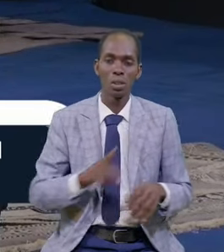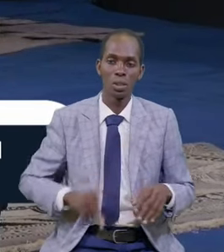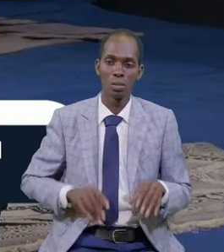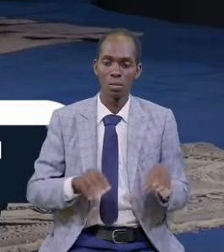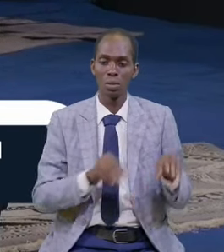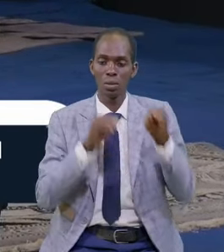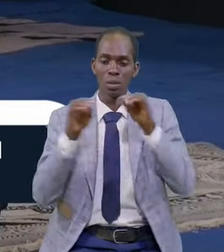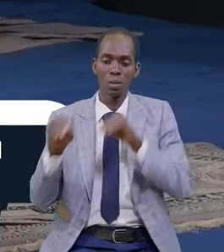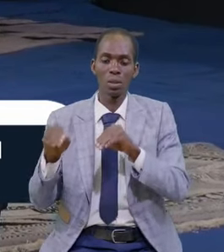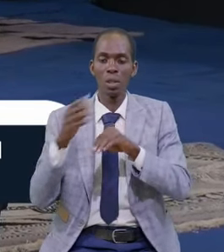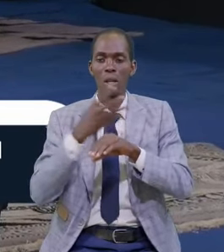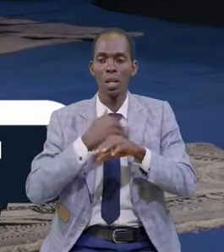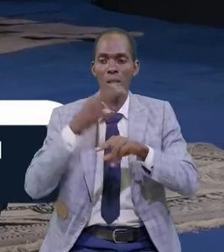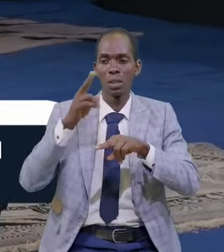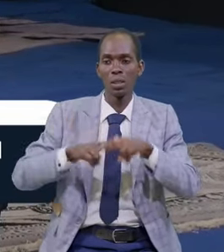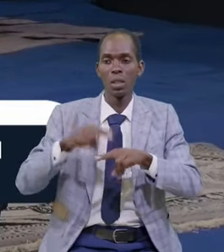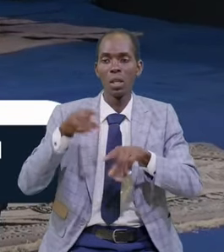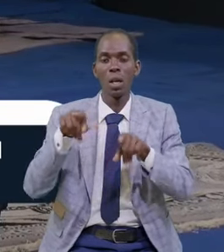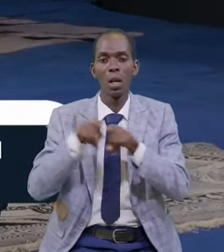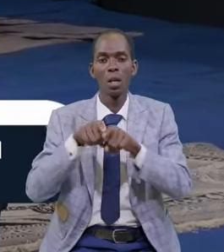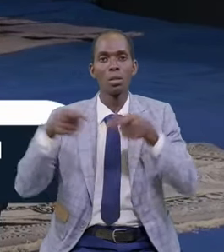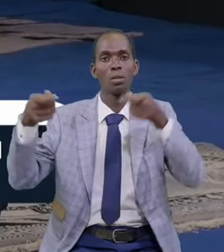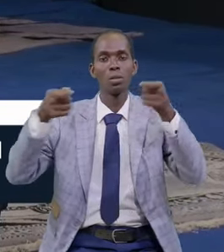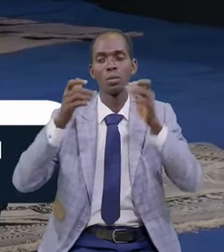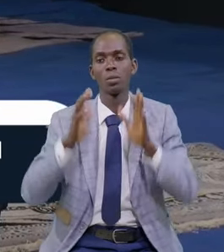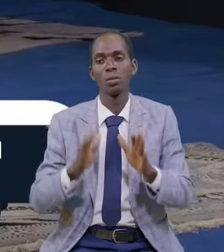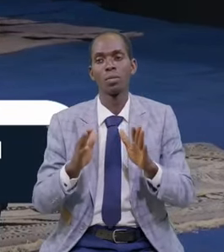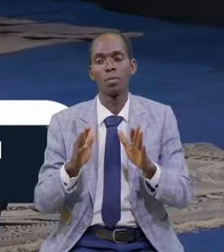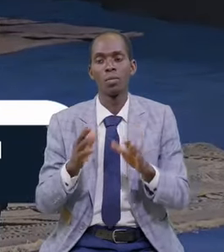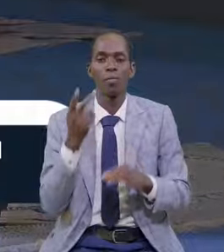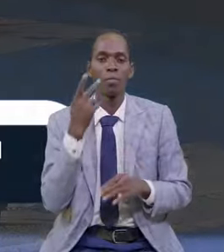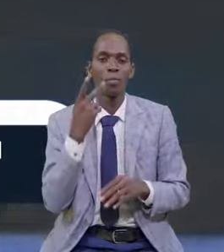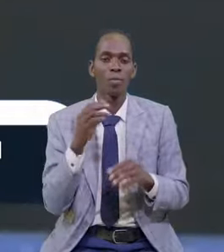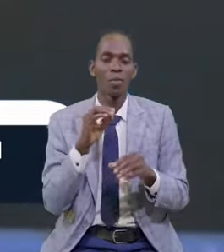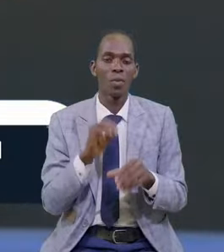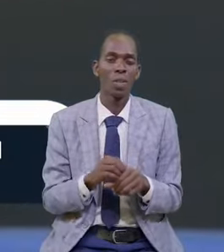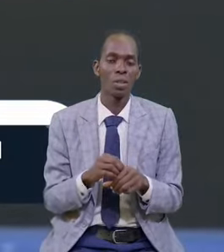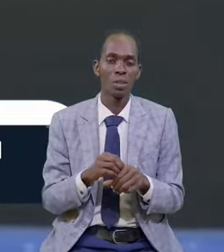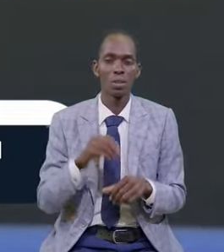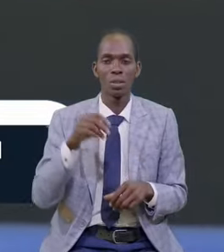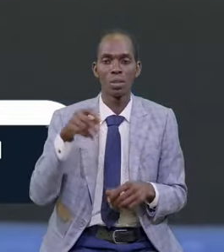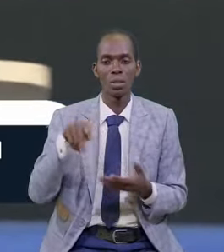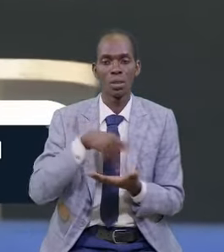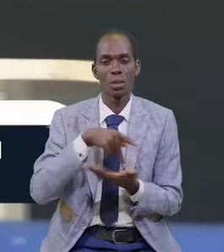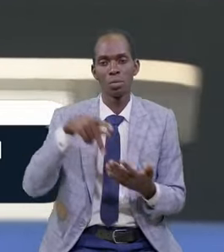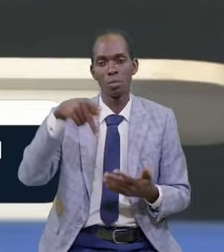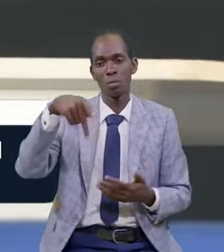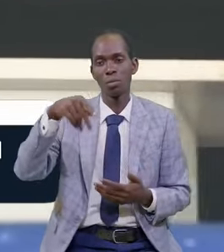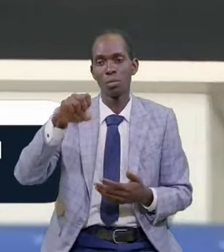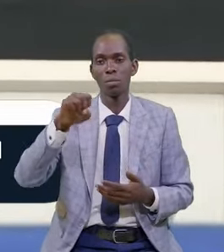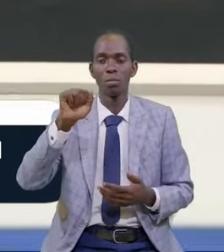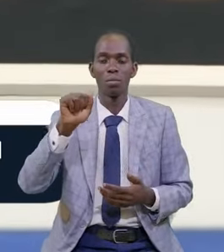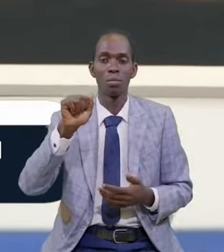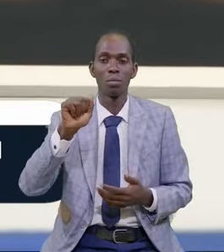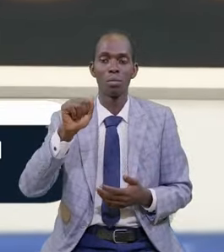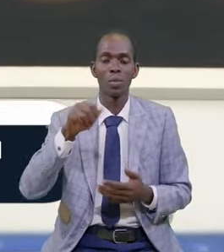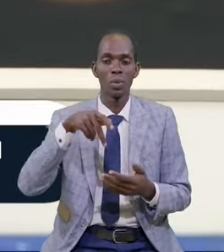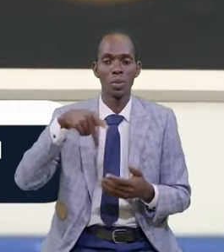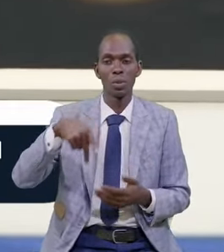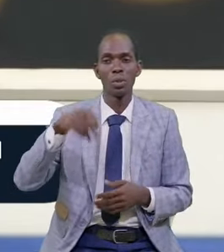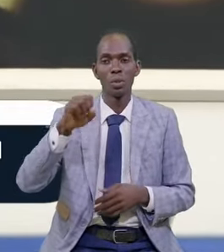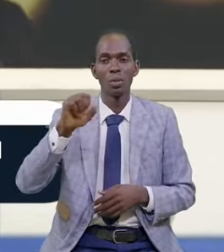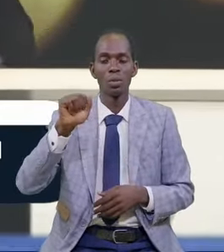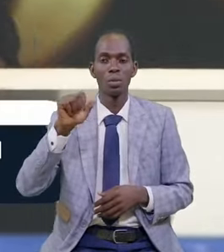as Sovereign in Psalm 2 reading from verse 6 Psalm